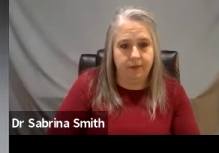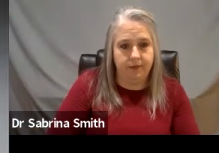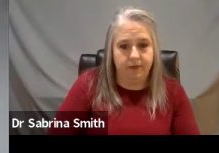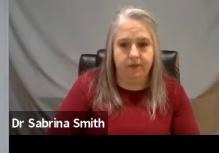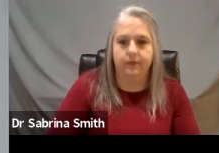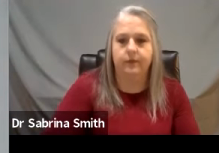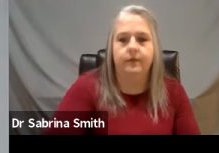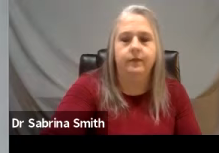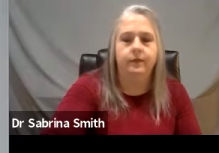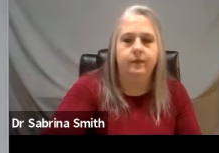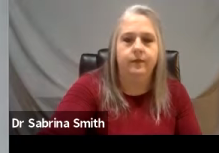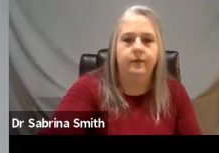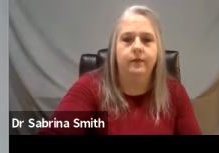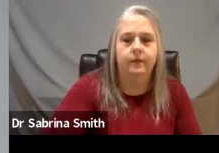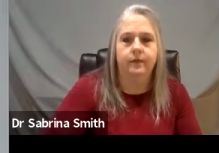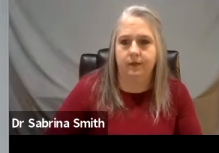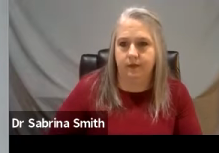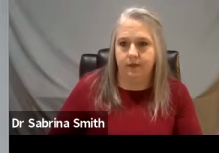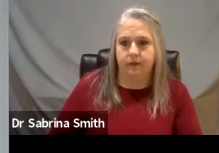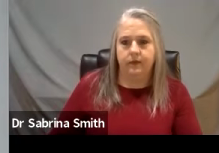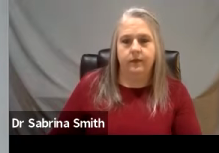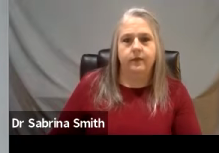Each sister's presence.